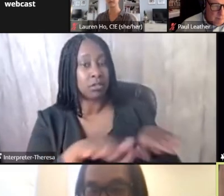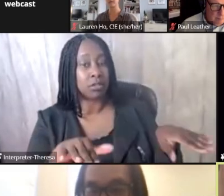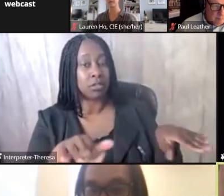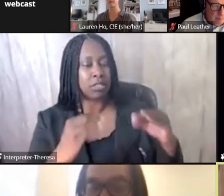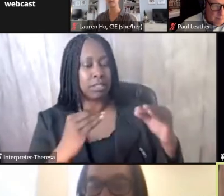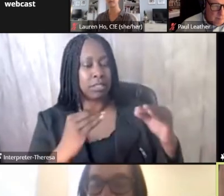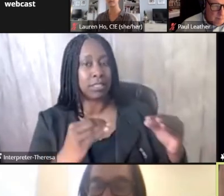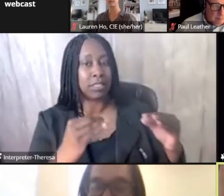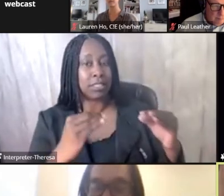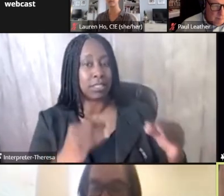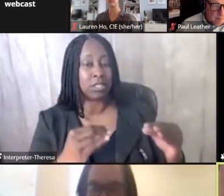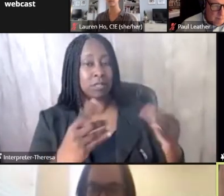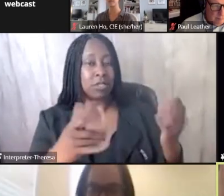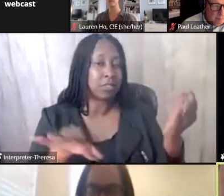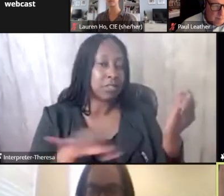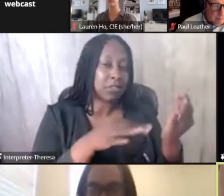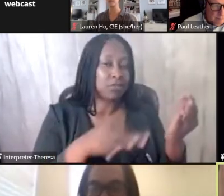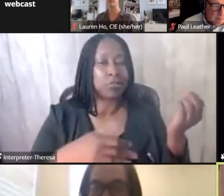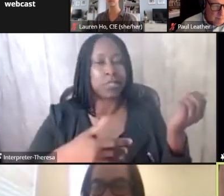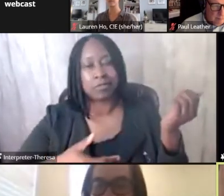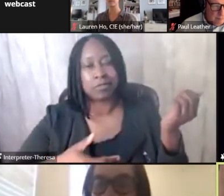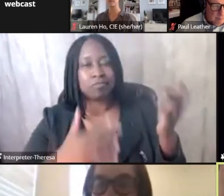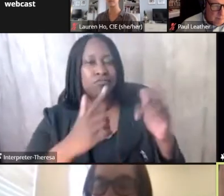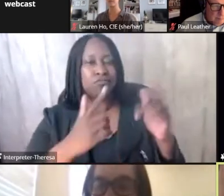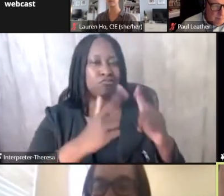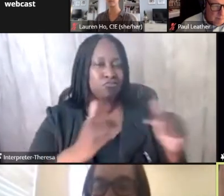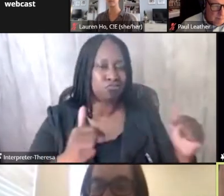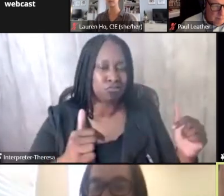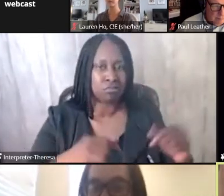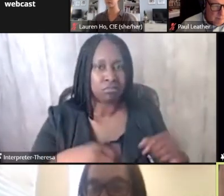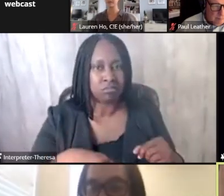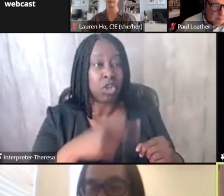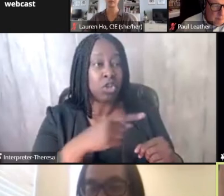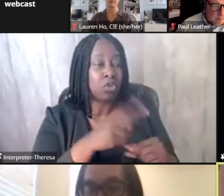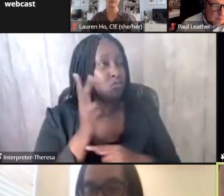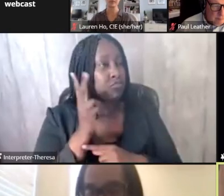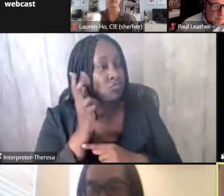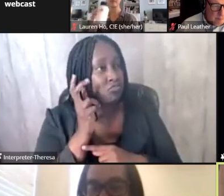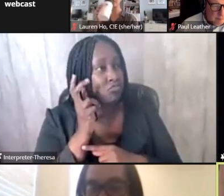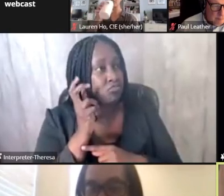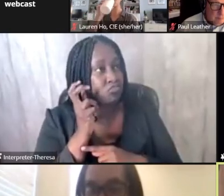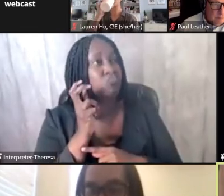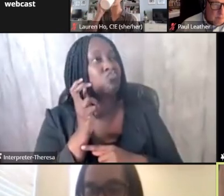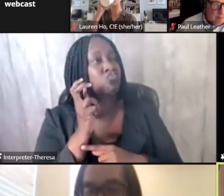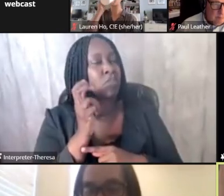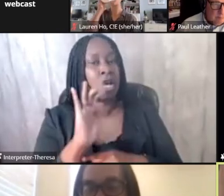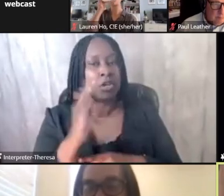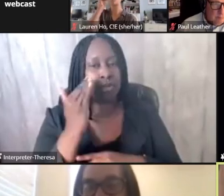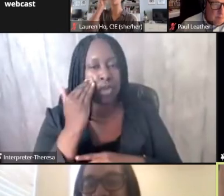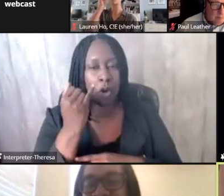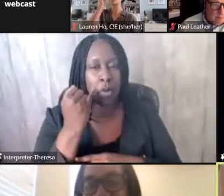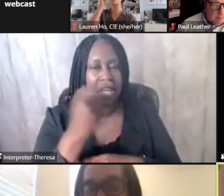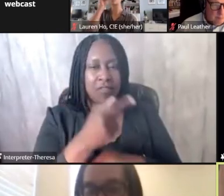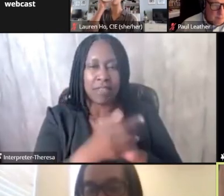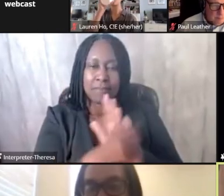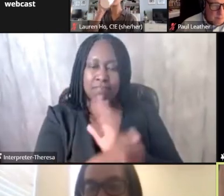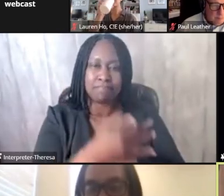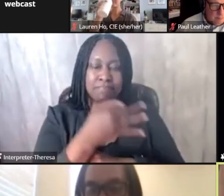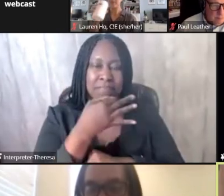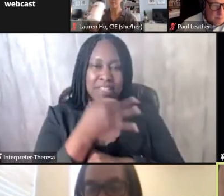Well, as soon as you hear them play that instrument, whether they've mastered that or not. So that's kind of the way